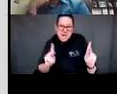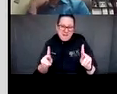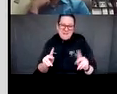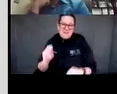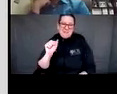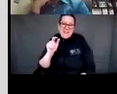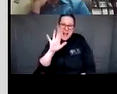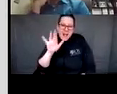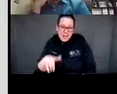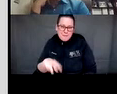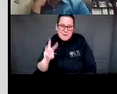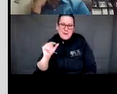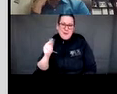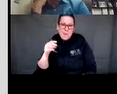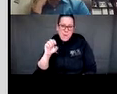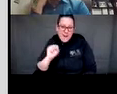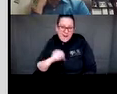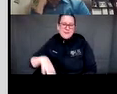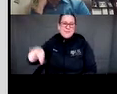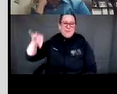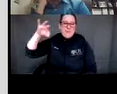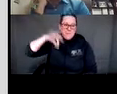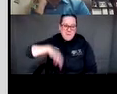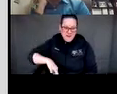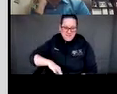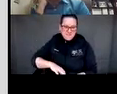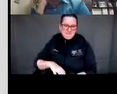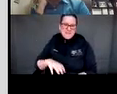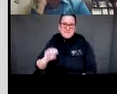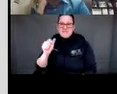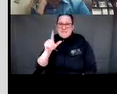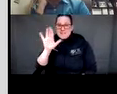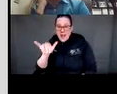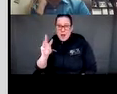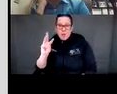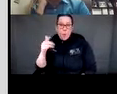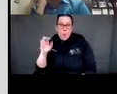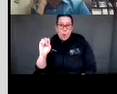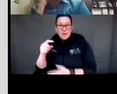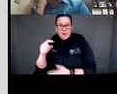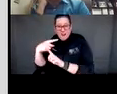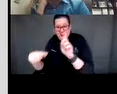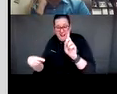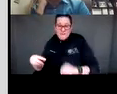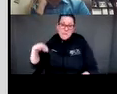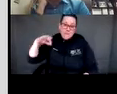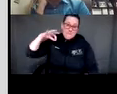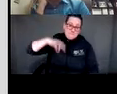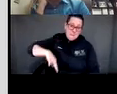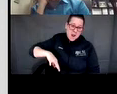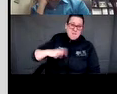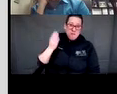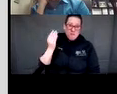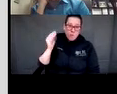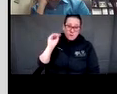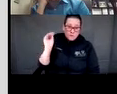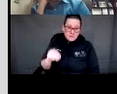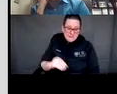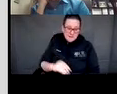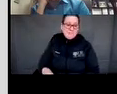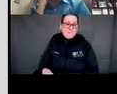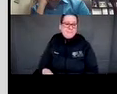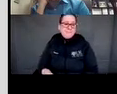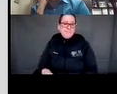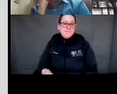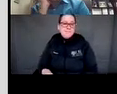and wages, and then benefits. Salaries and wages is about half. Benefits is another 14%. And